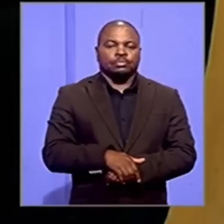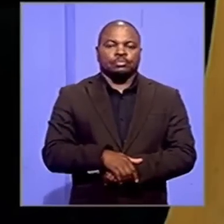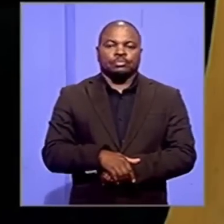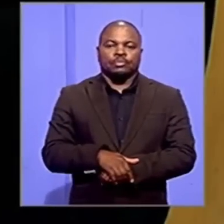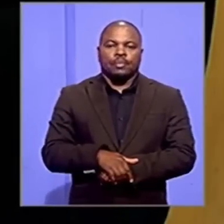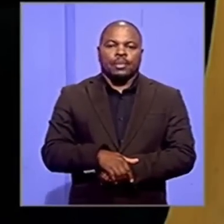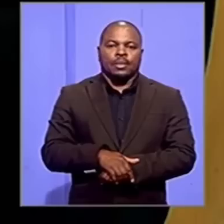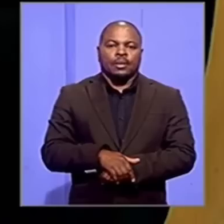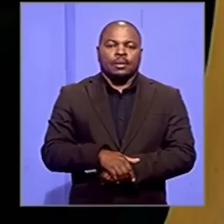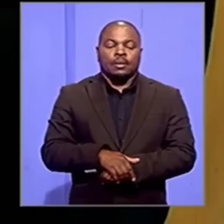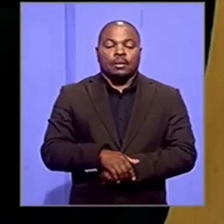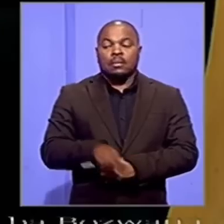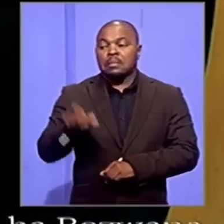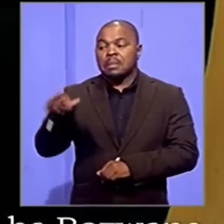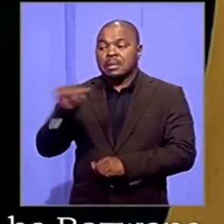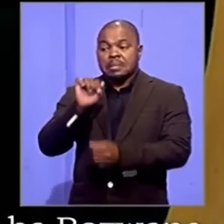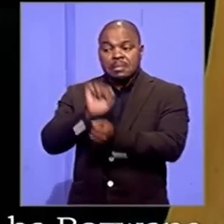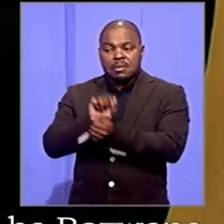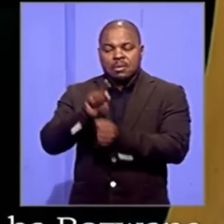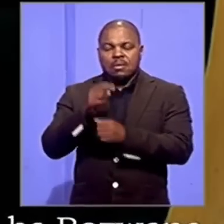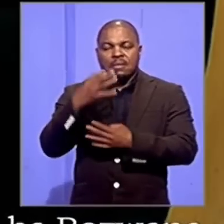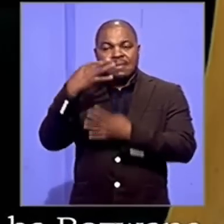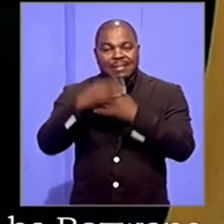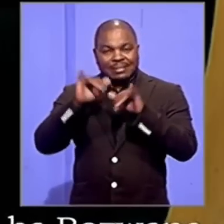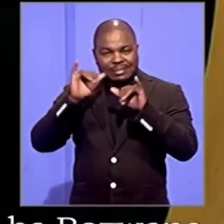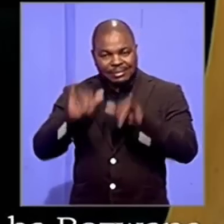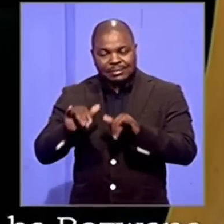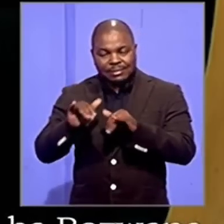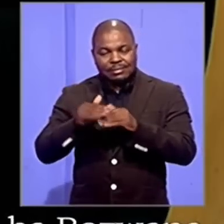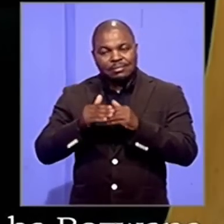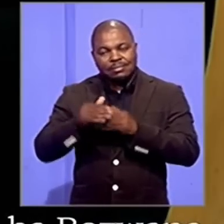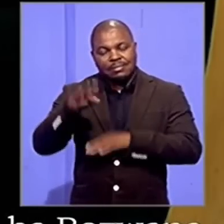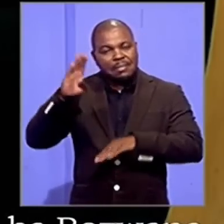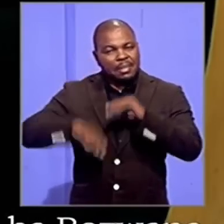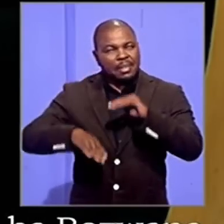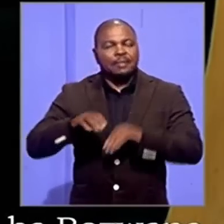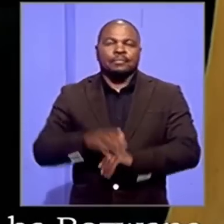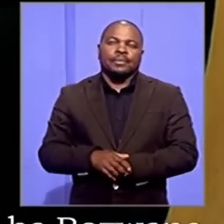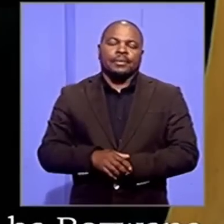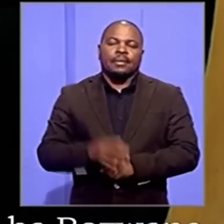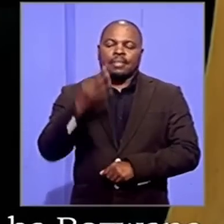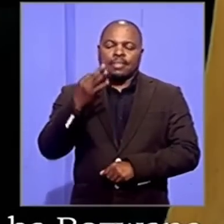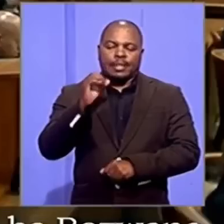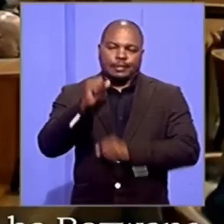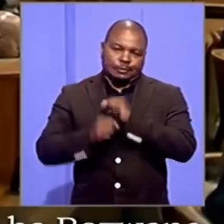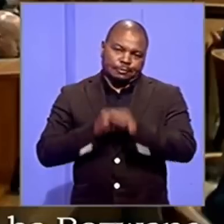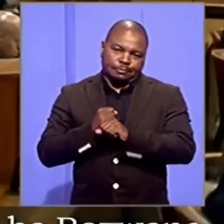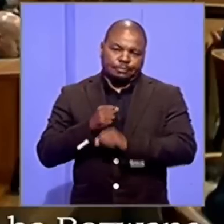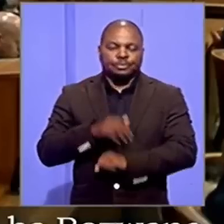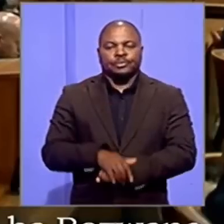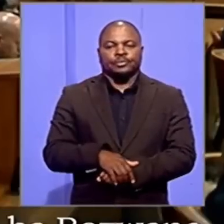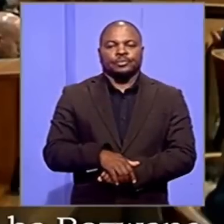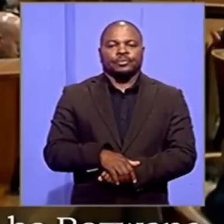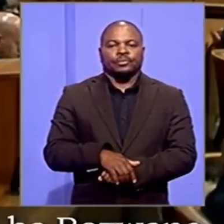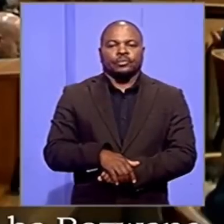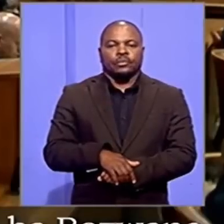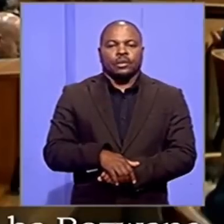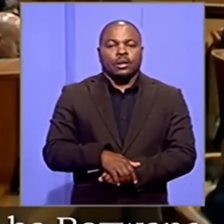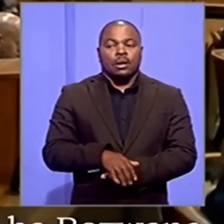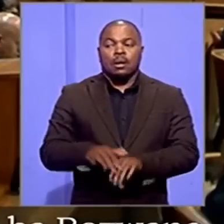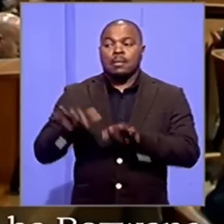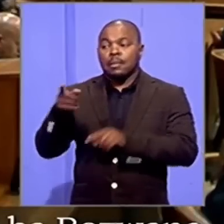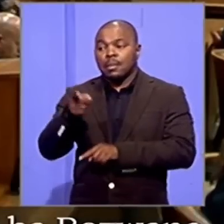The accused are sentenced to go imprisonment to effective 30 years. Babolai